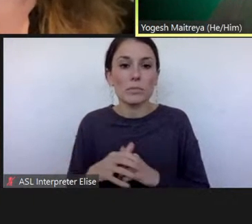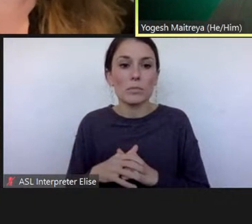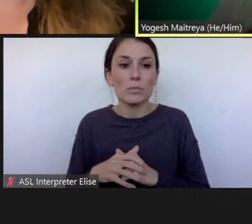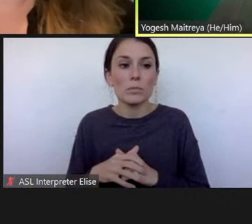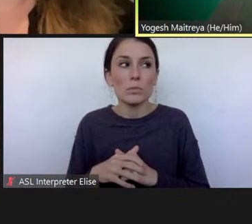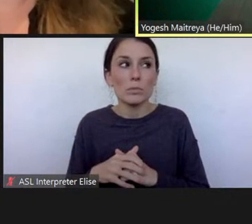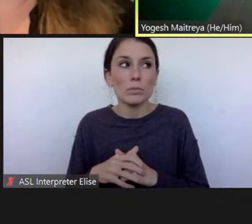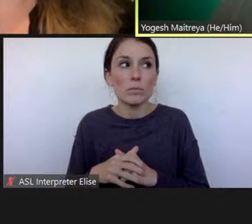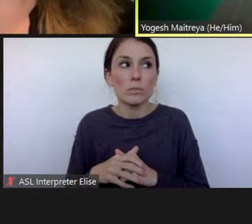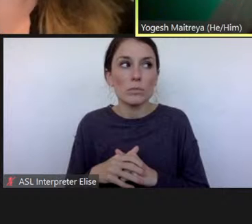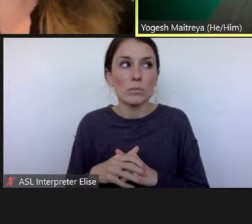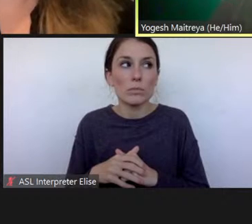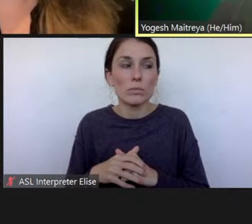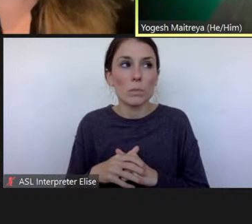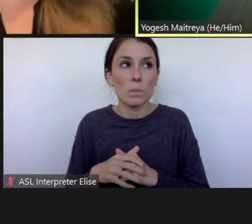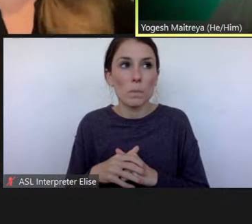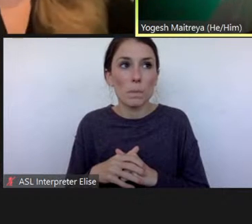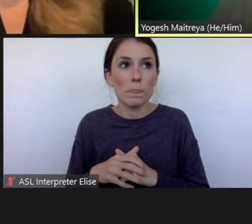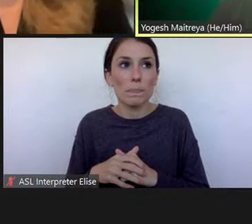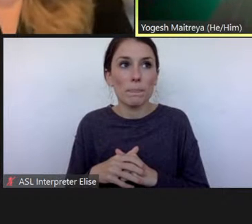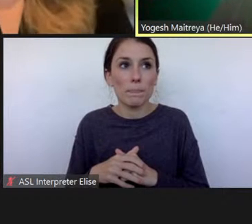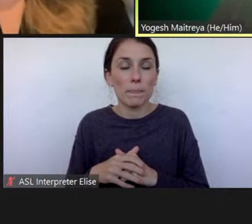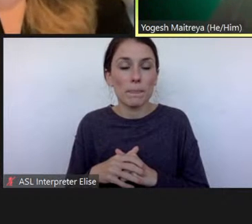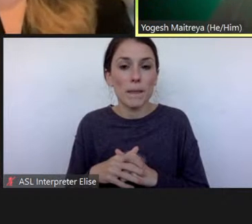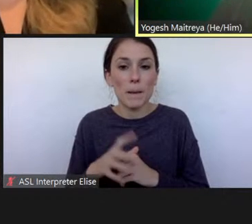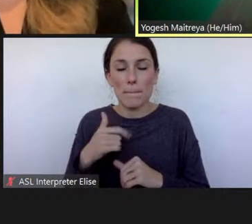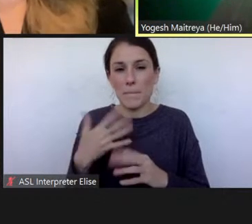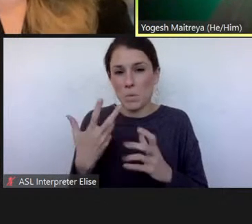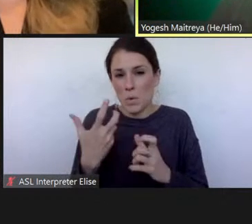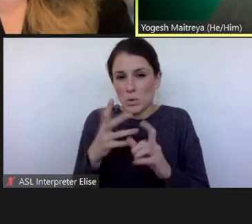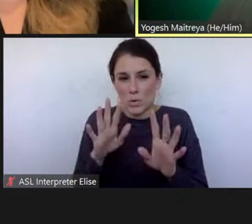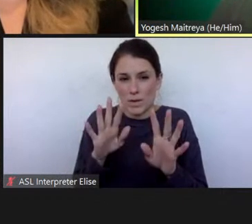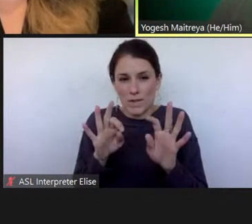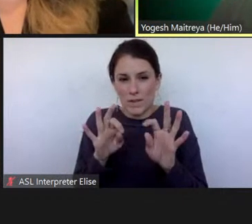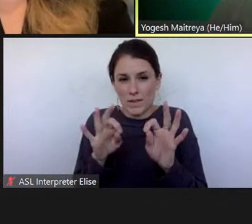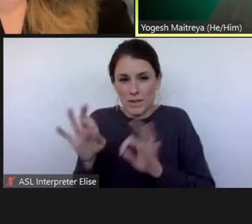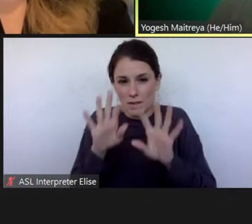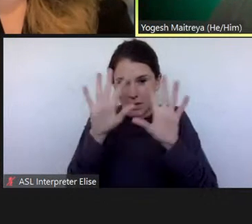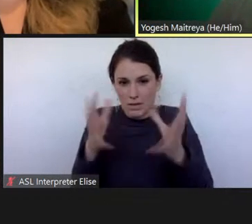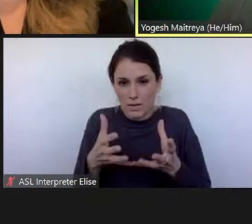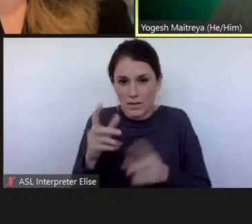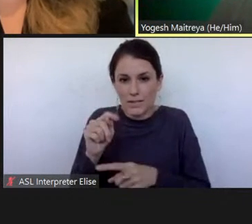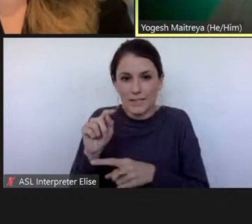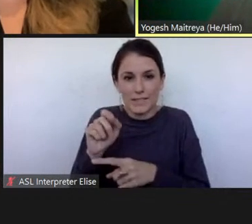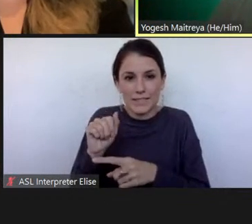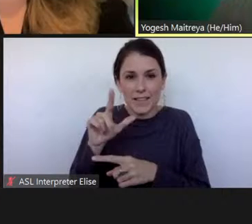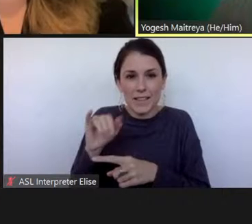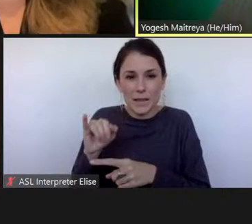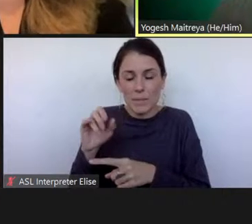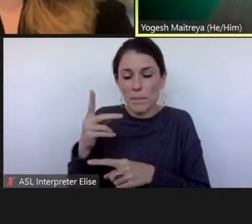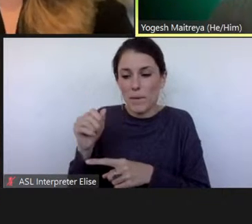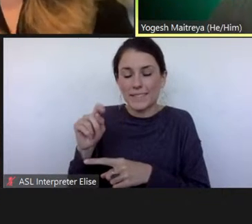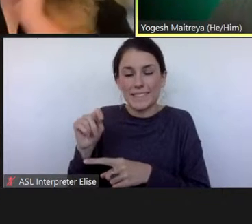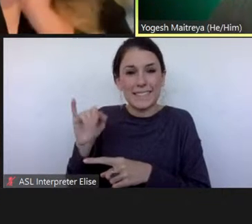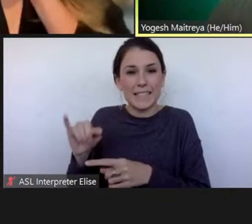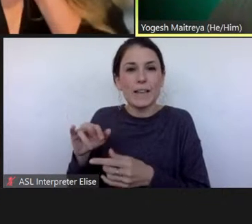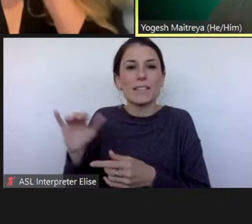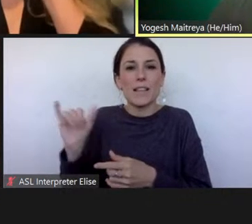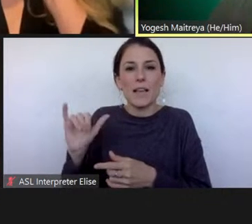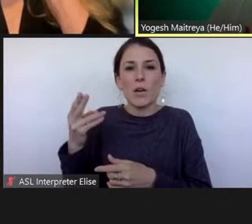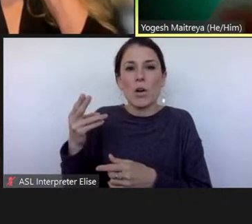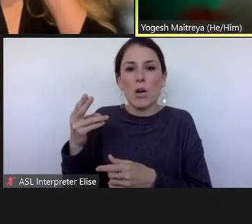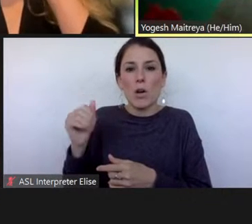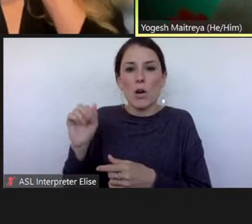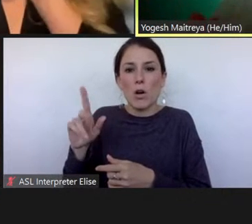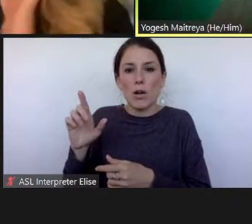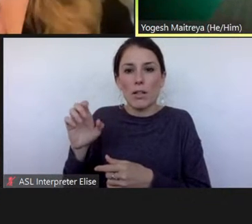create binaries, but just to give you a slight understanding that Dalit Bastis are like Harlems, places